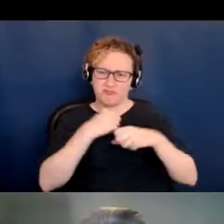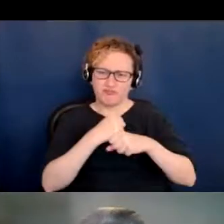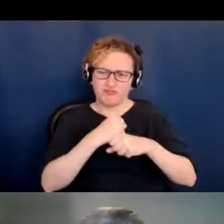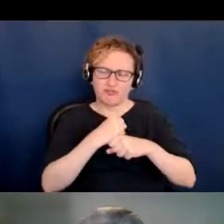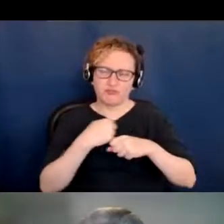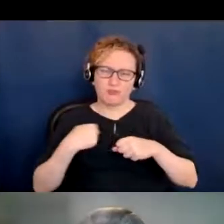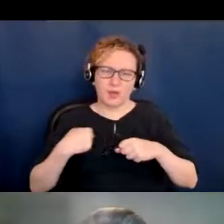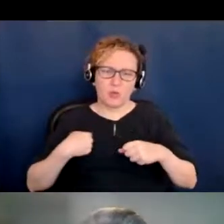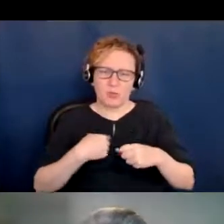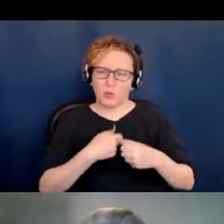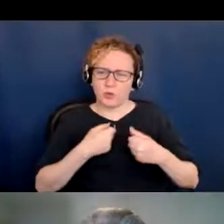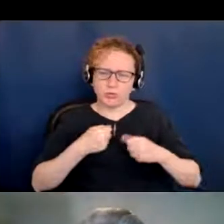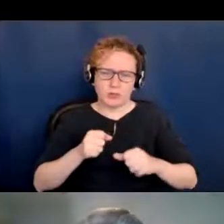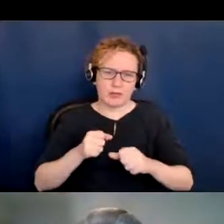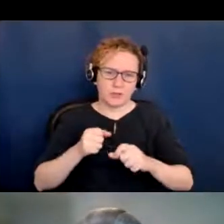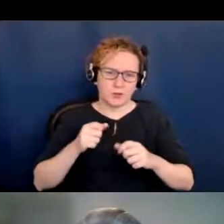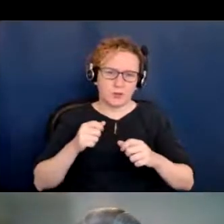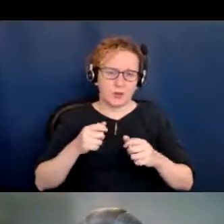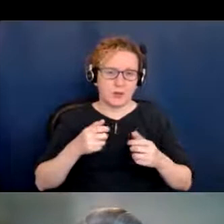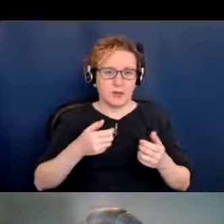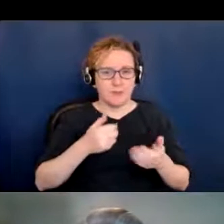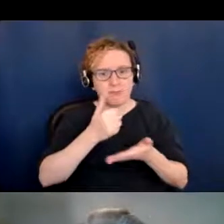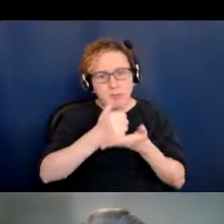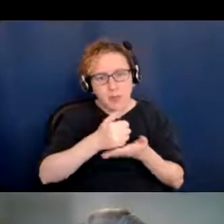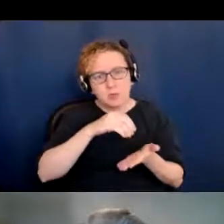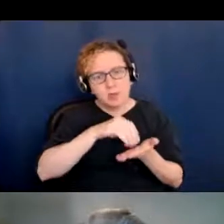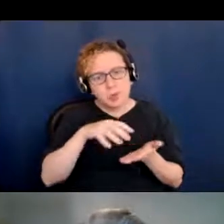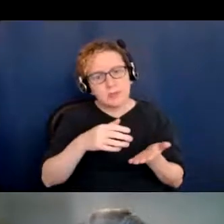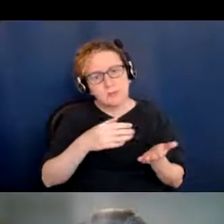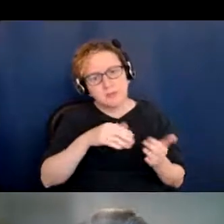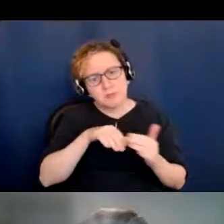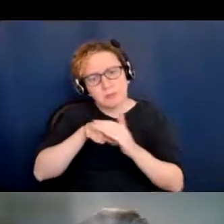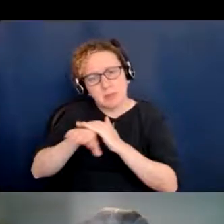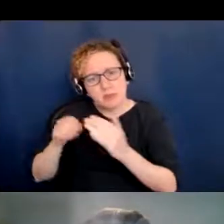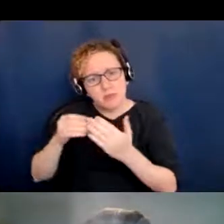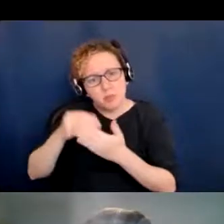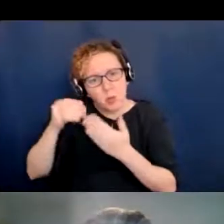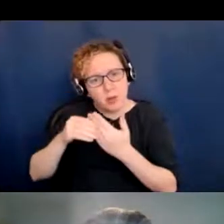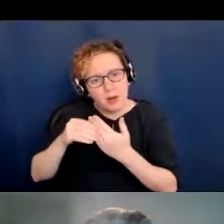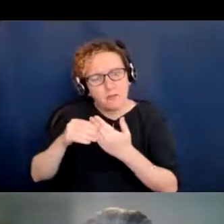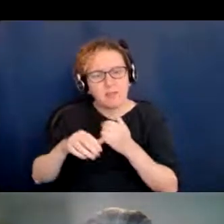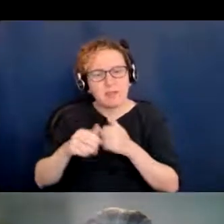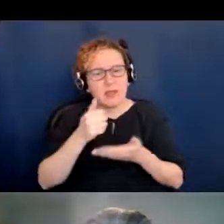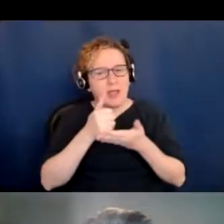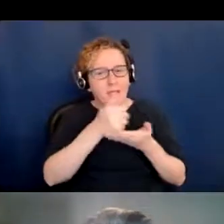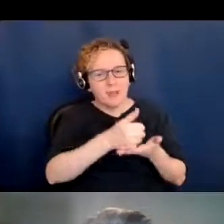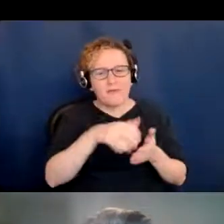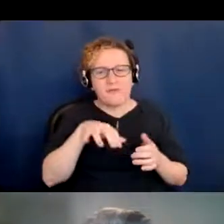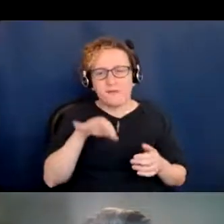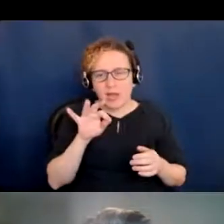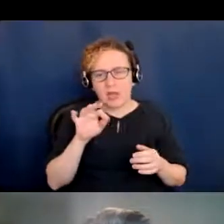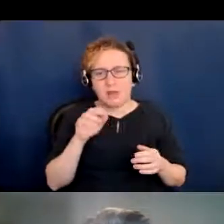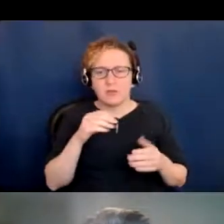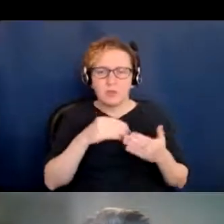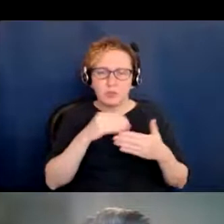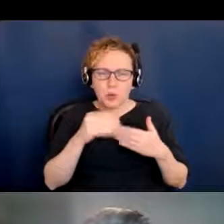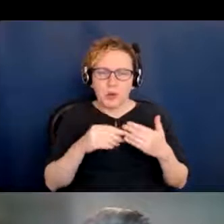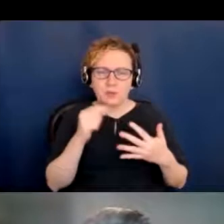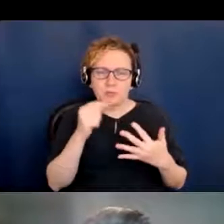how we're getting students to these programs and helping them find those programs and really